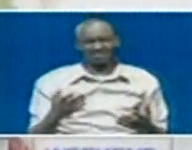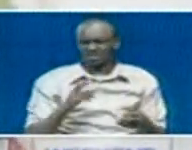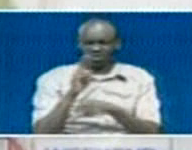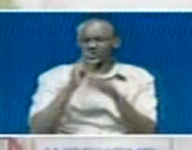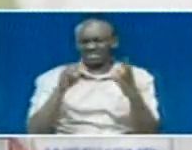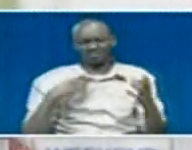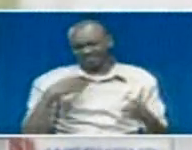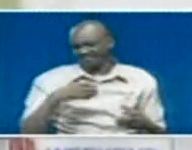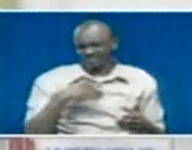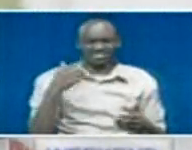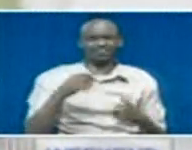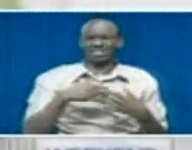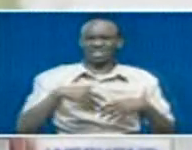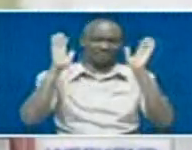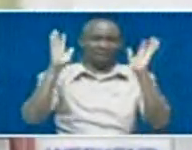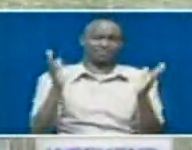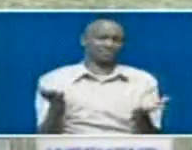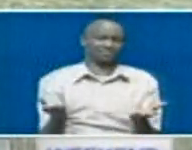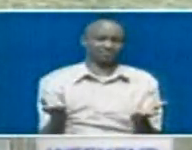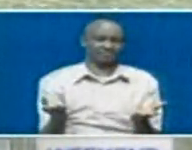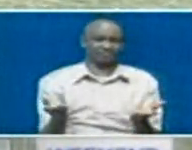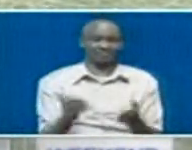I felt so mefika kwa kona.